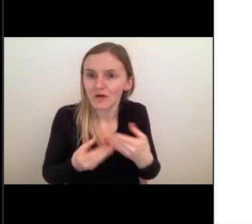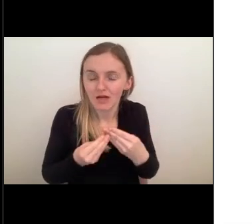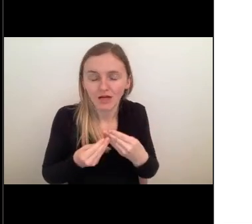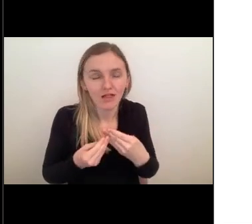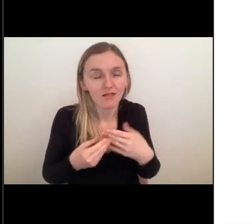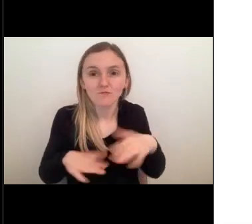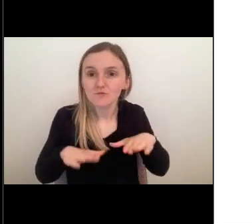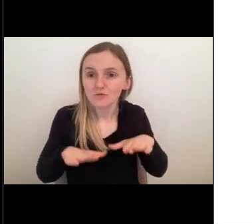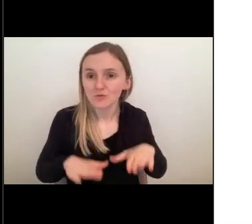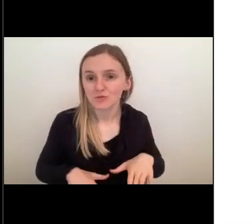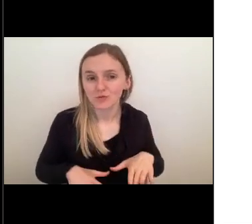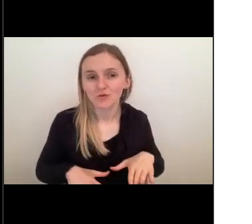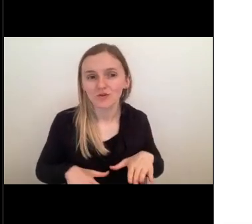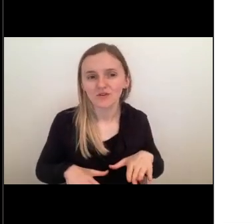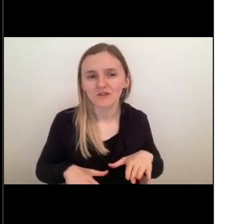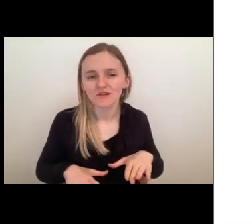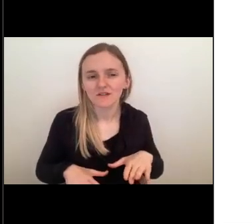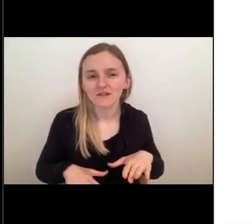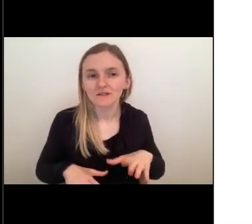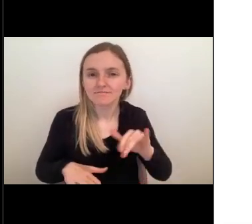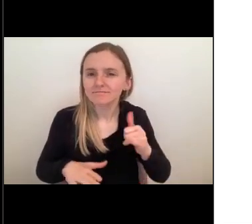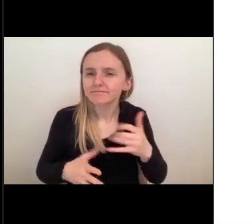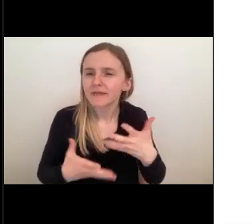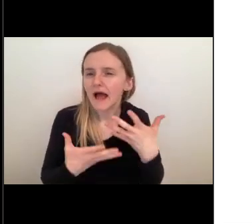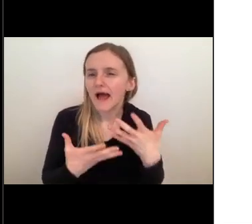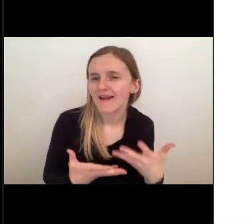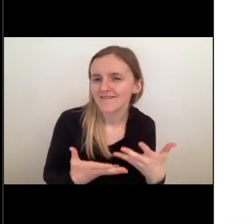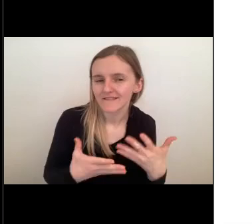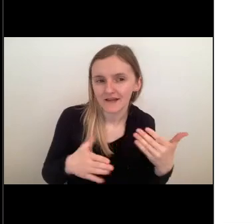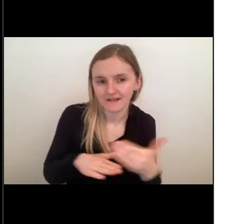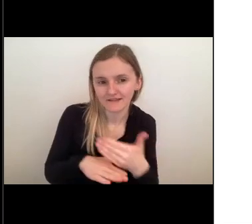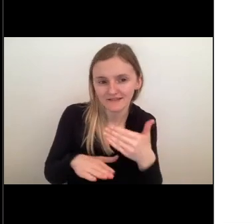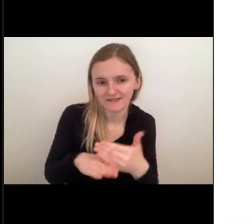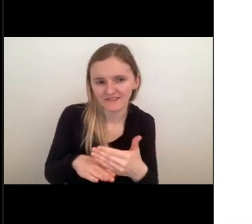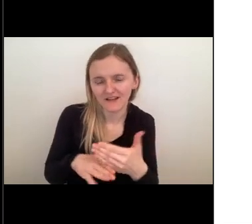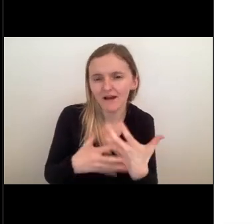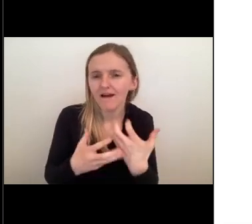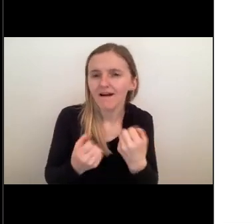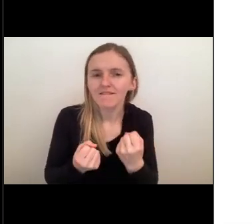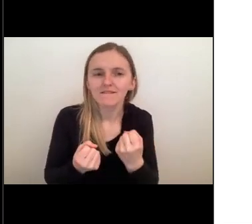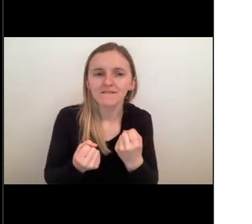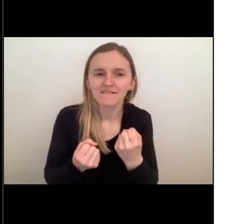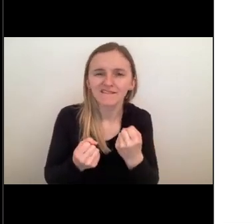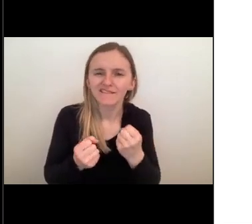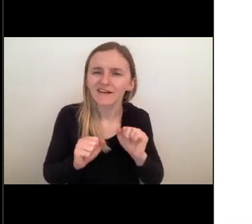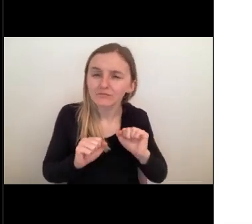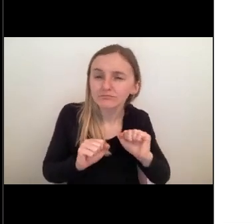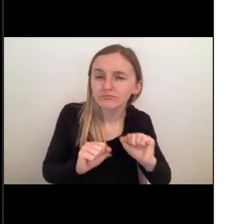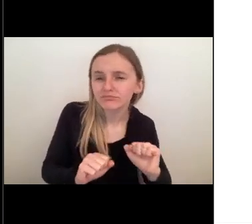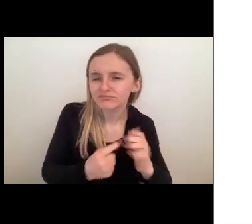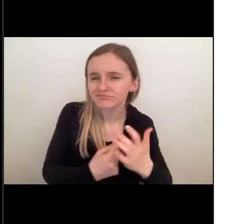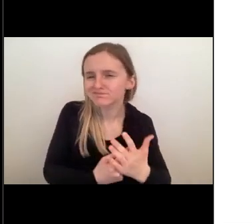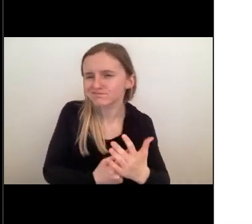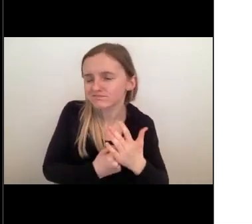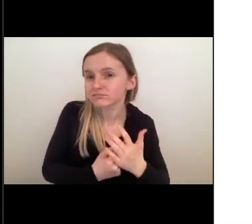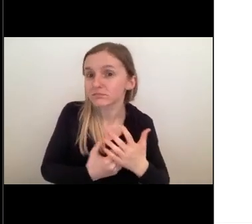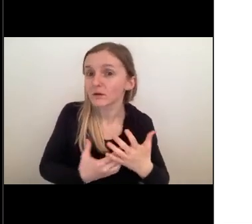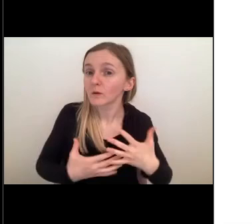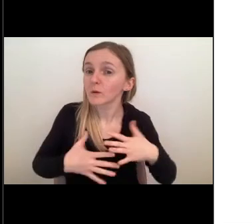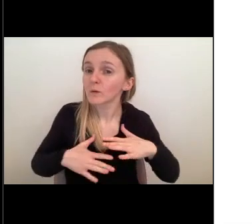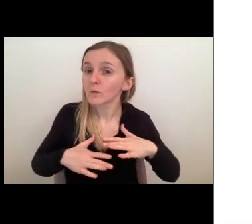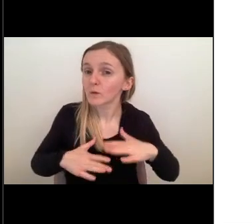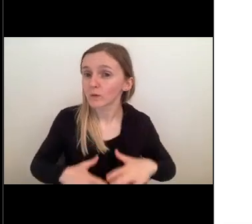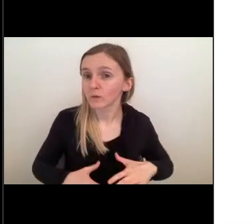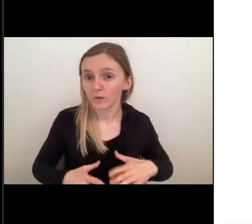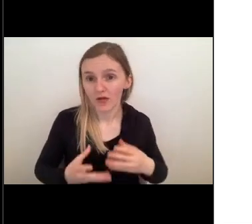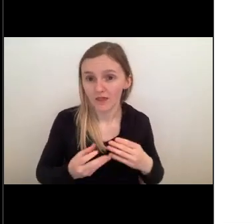know, just think about heavy jobs, anything resistive and deep pressure can be really helpful.